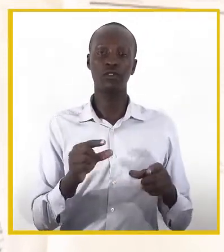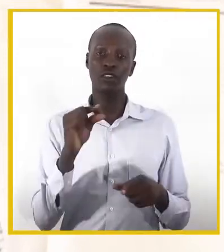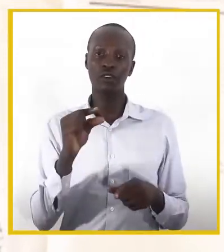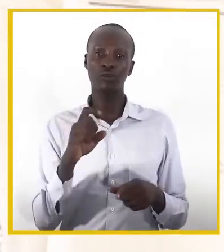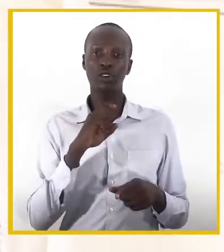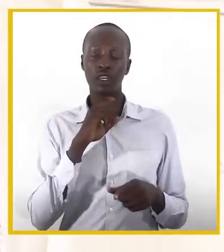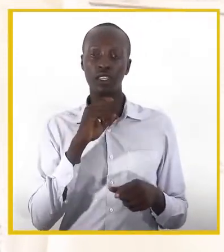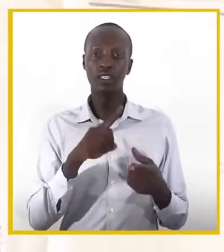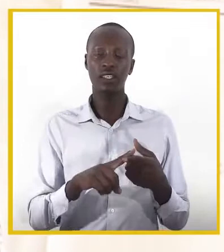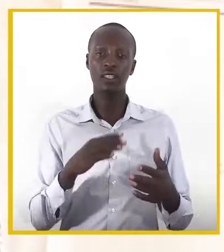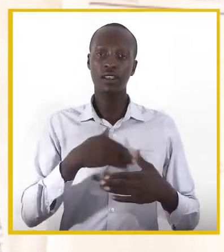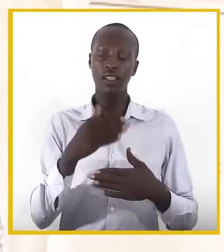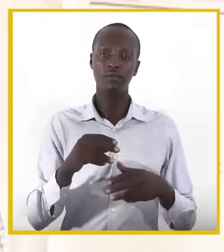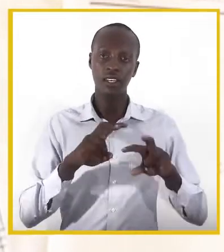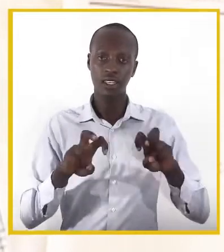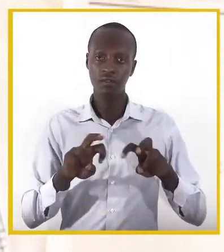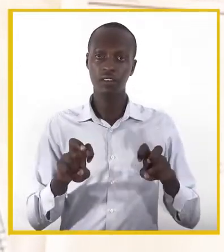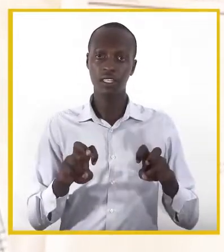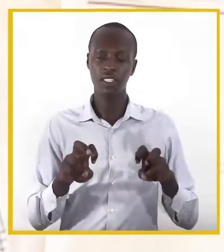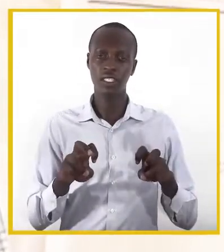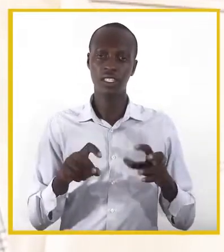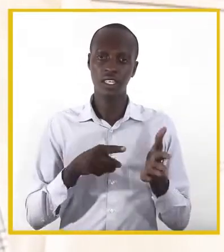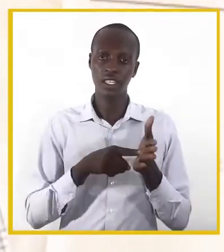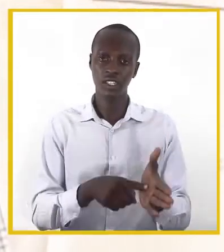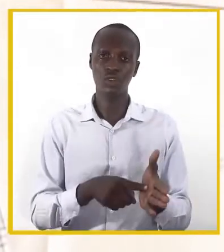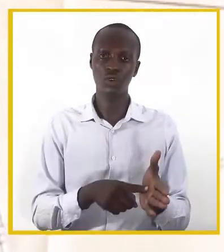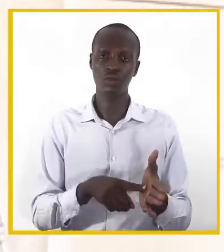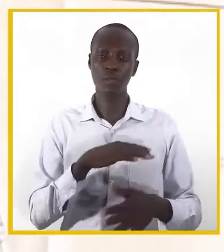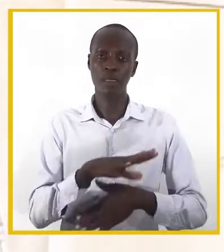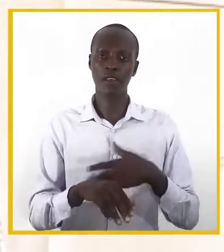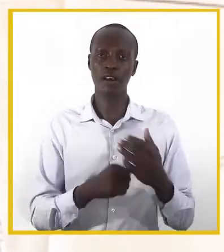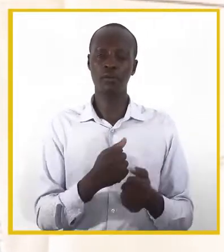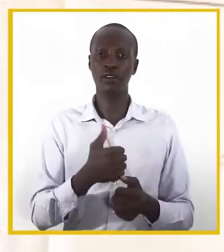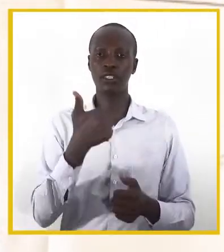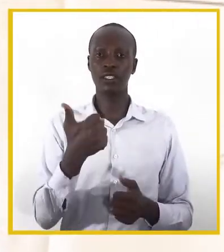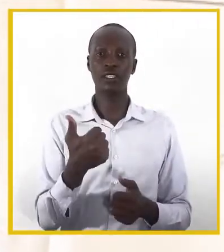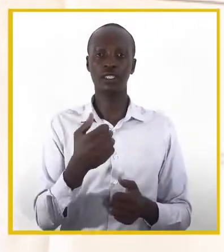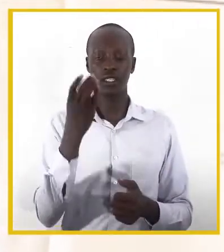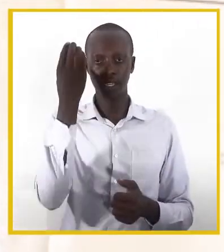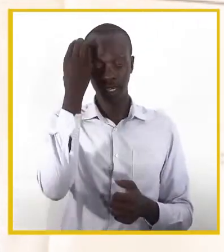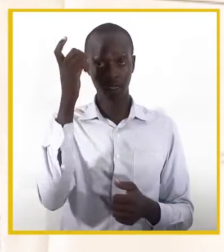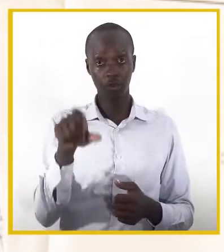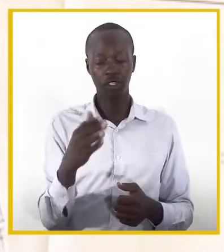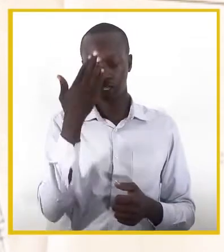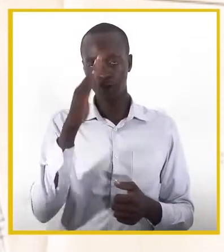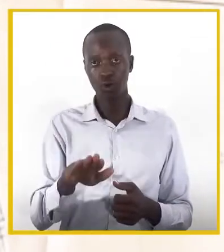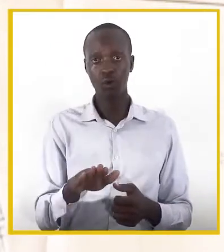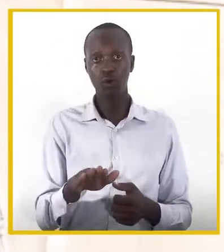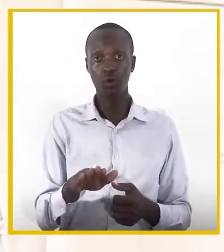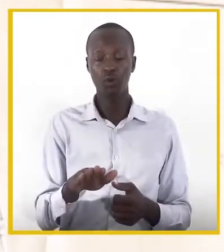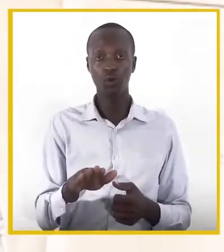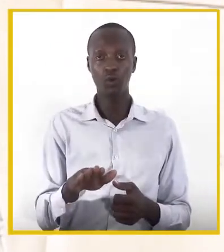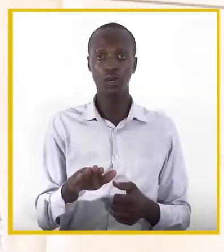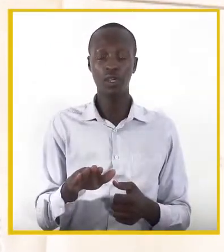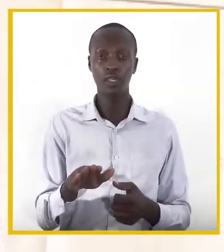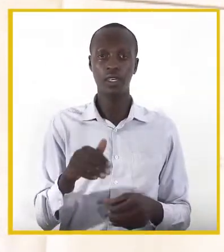vehicles. Further investigation revealed that there were about 6 accused persons who